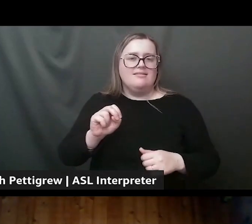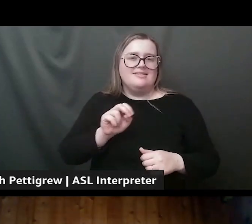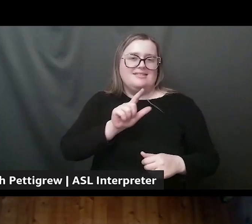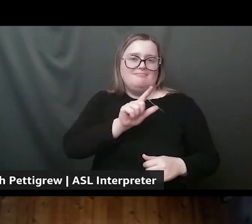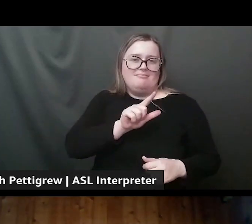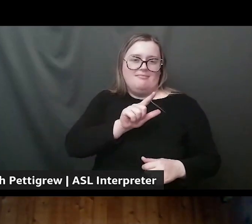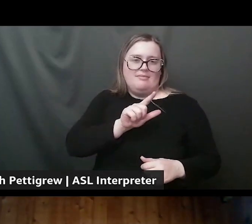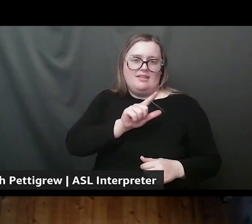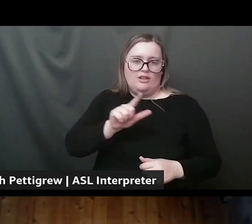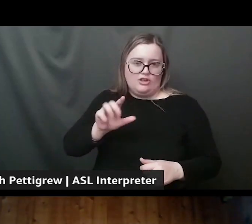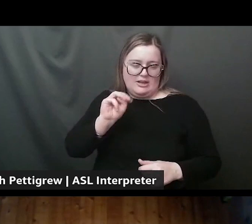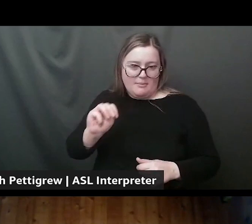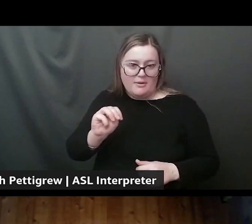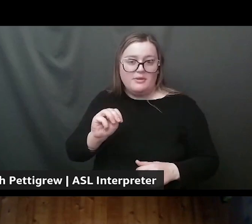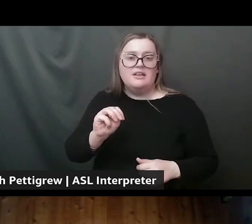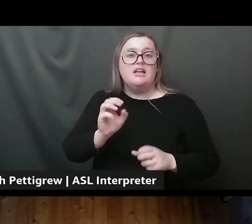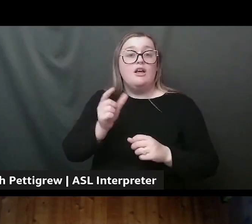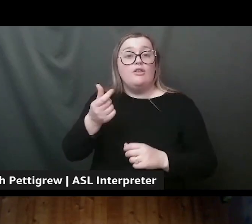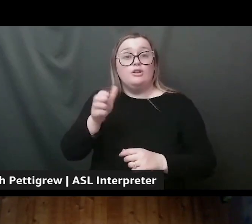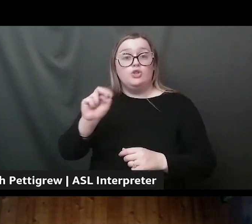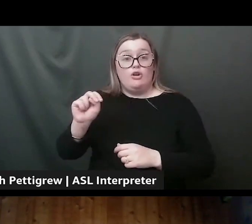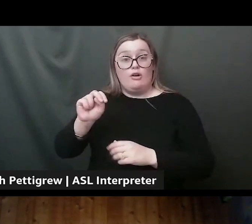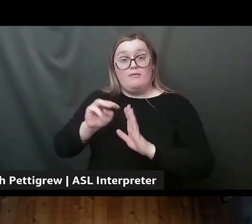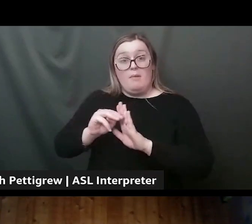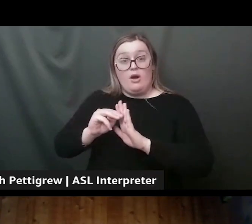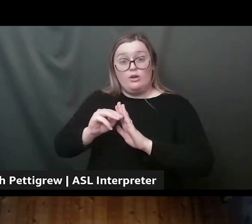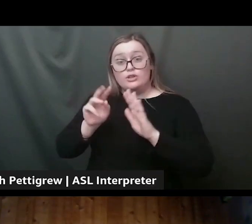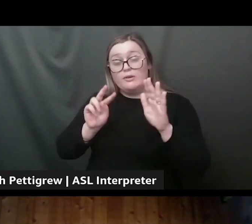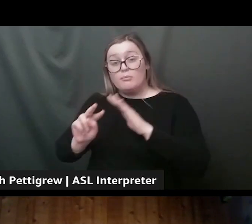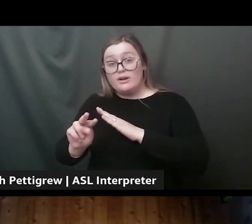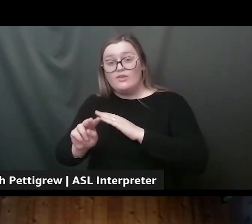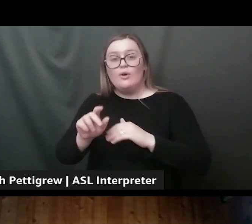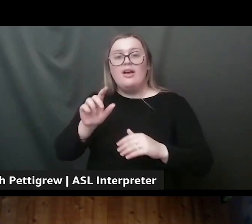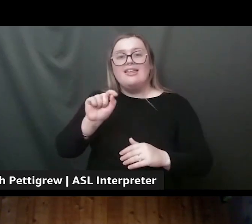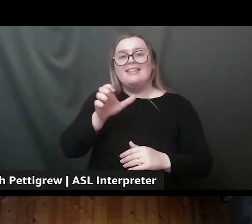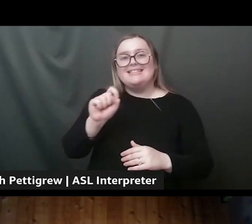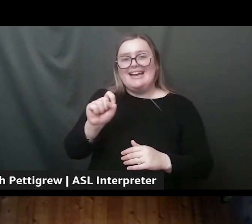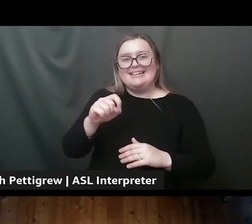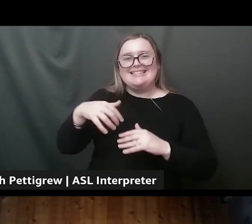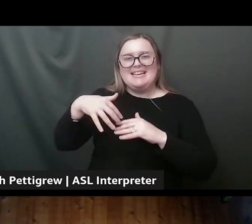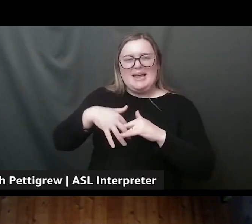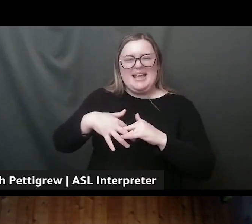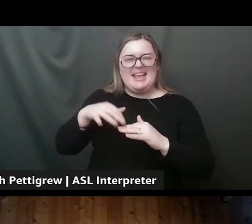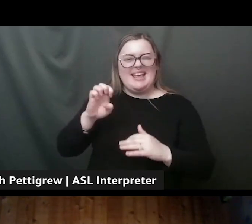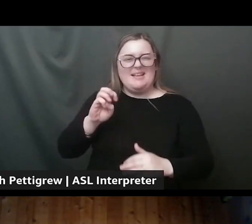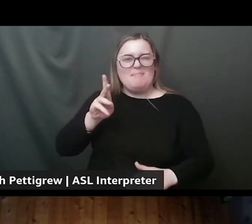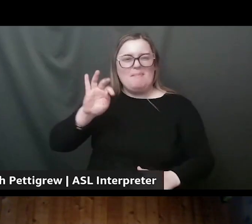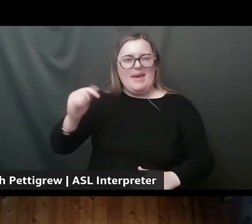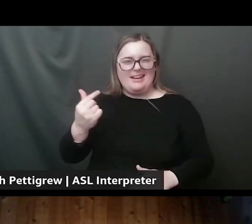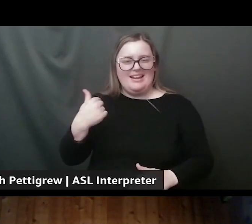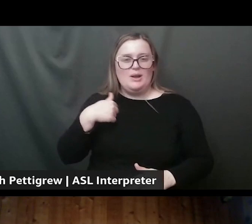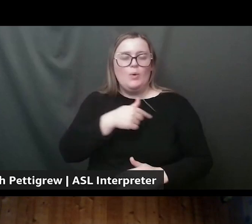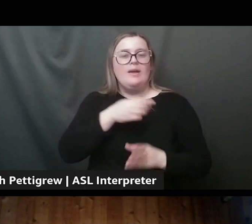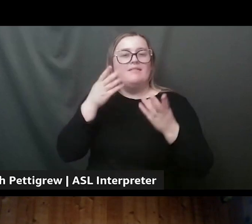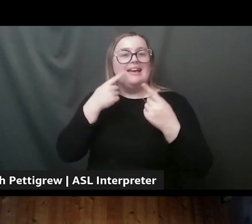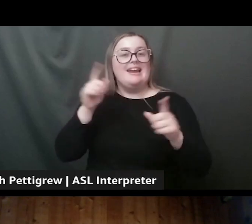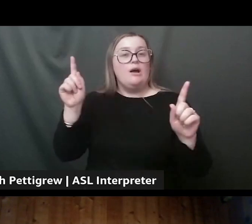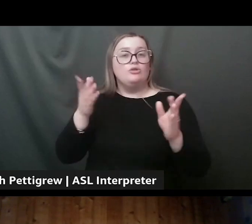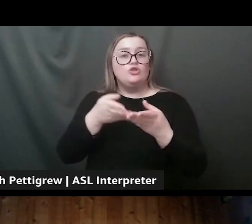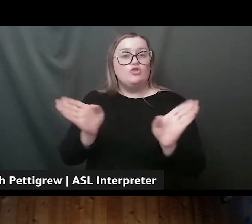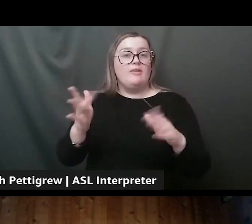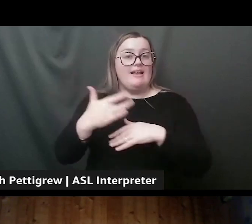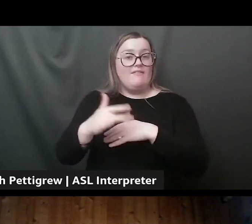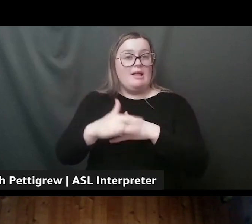are in preview, and the text embeddings model is what we've announced as generally available alongside of